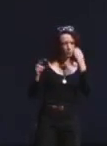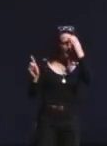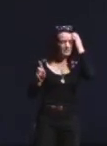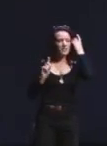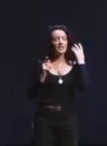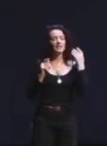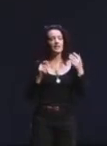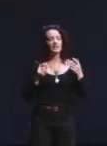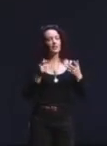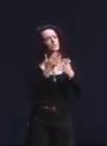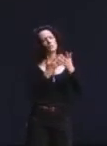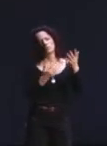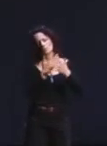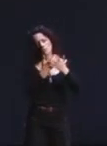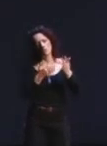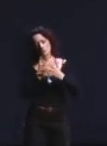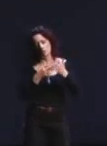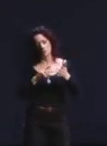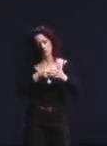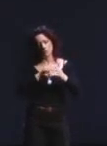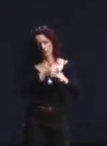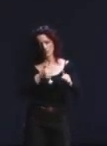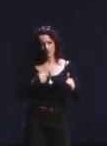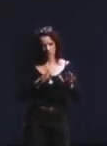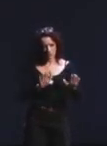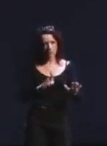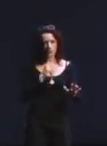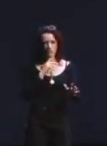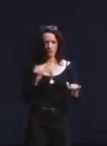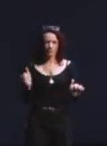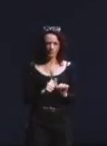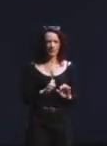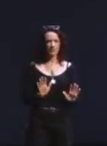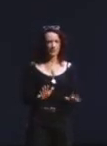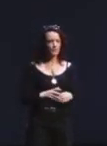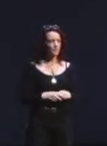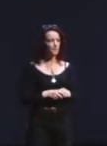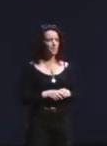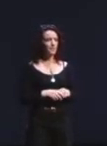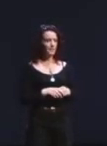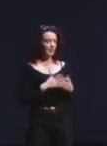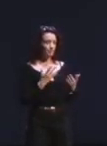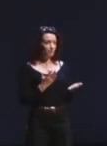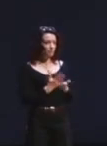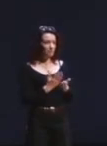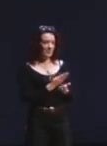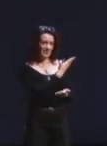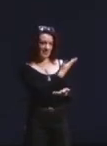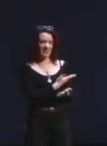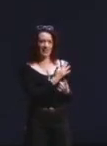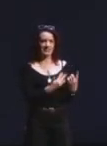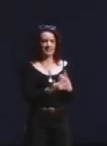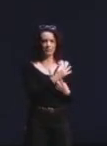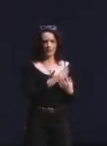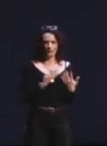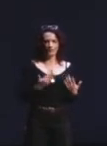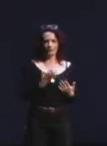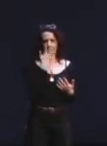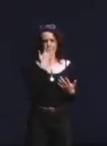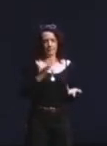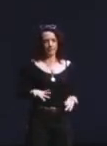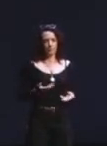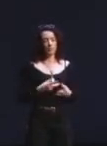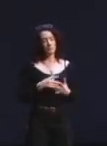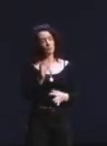just a broad brushstroke. There are lots of organisations doing fantastic things, outside of this too. But by and large, this is kind of the situation that we're faced with. And